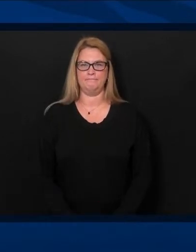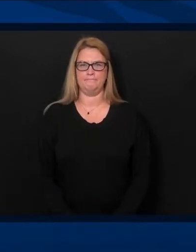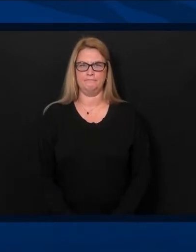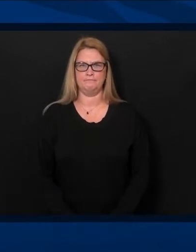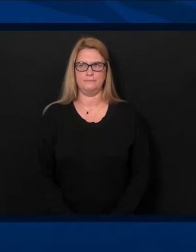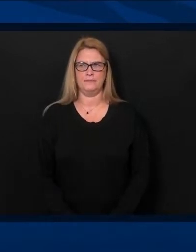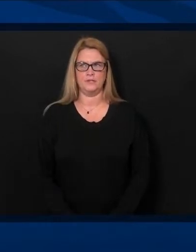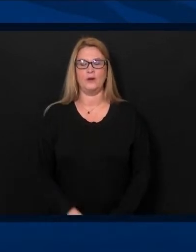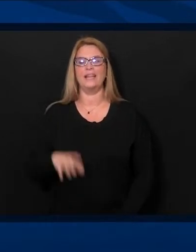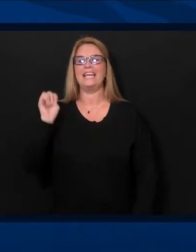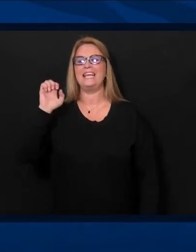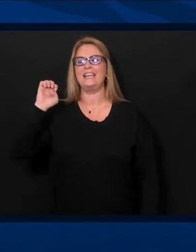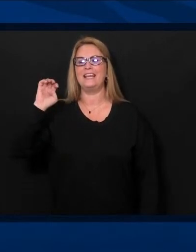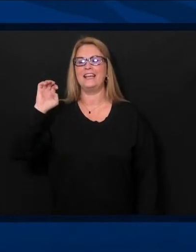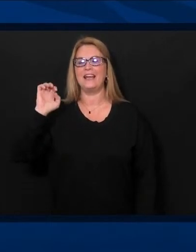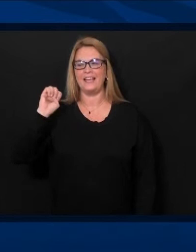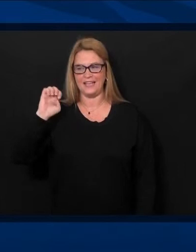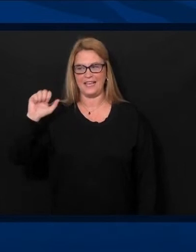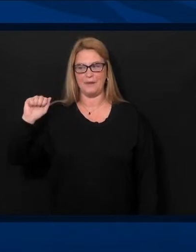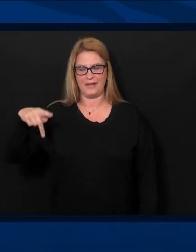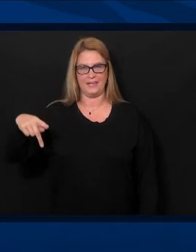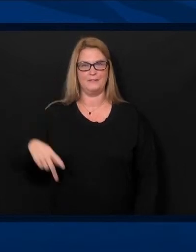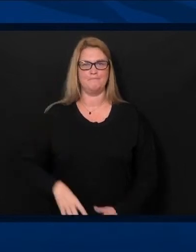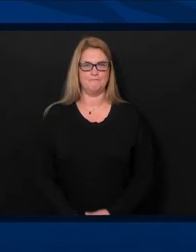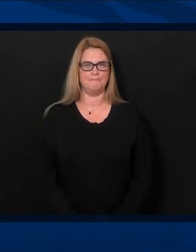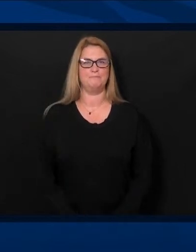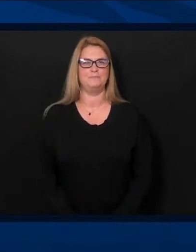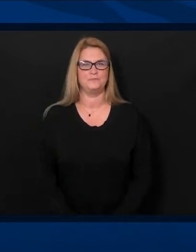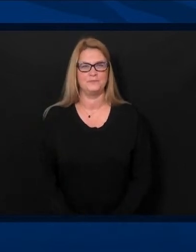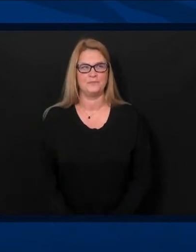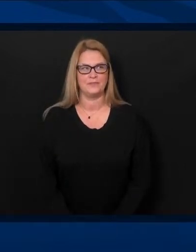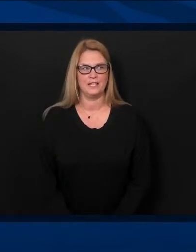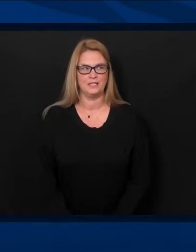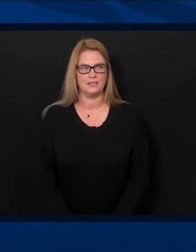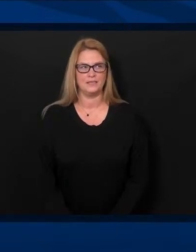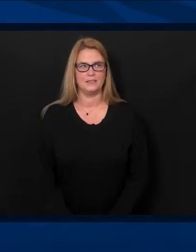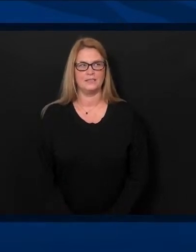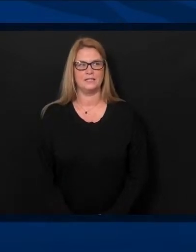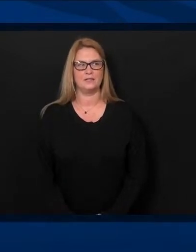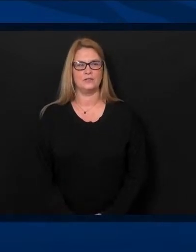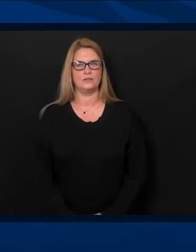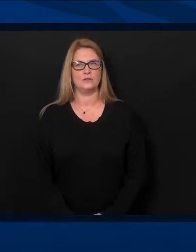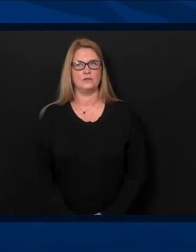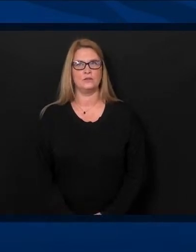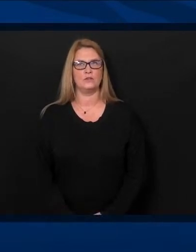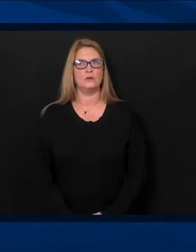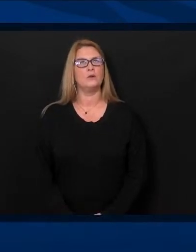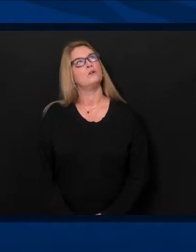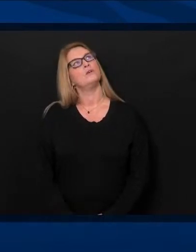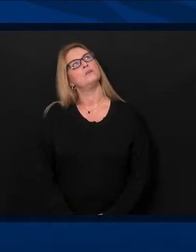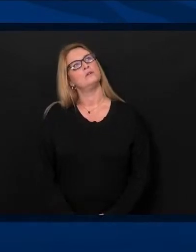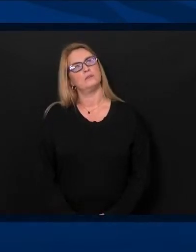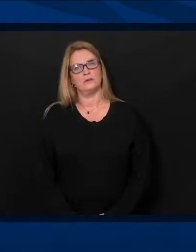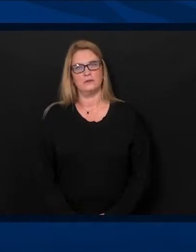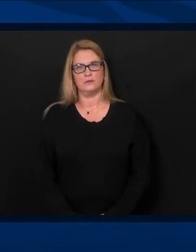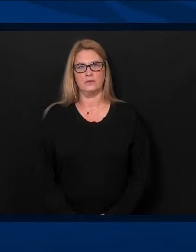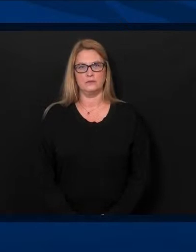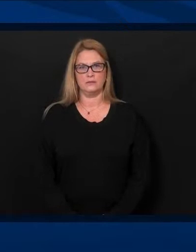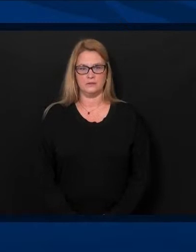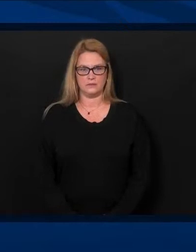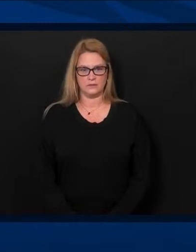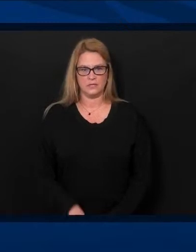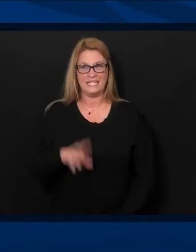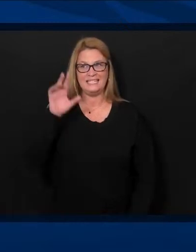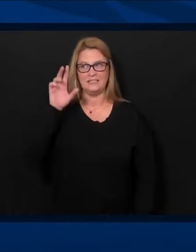Hi there, Junaid with the AP. Did we ever get the expected second dose